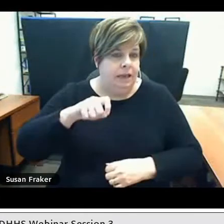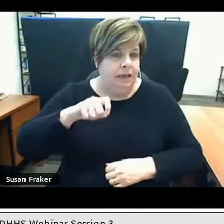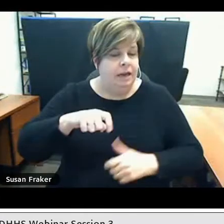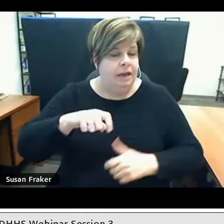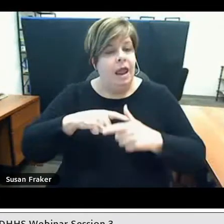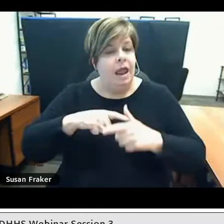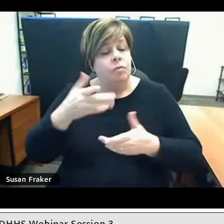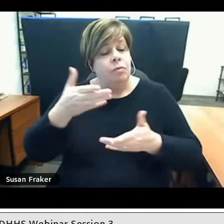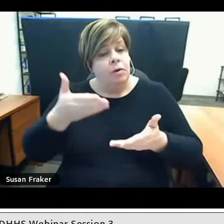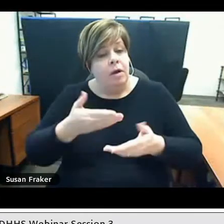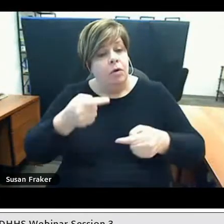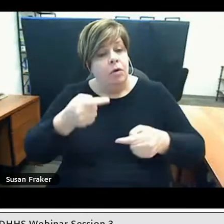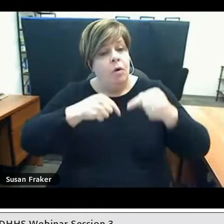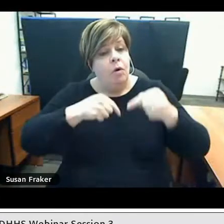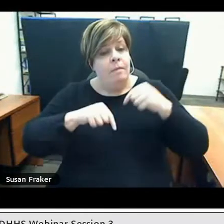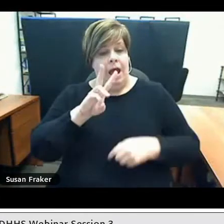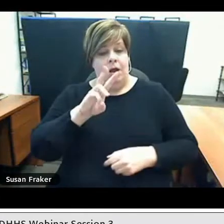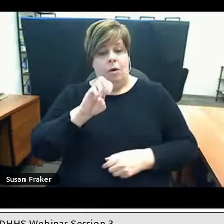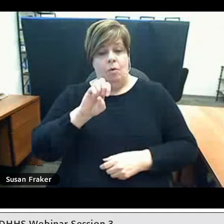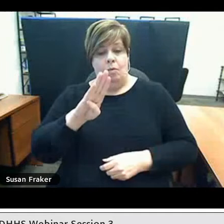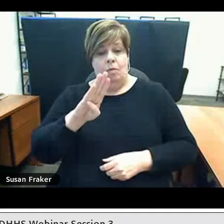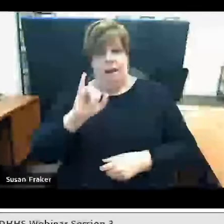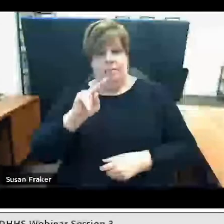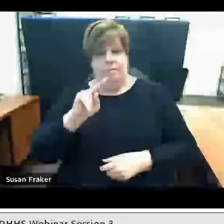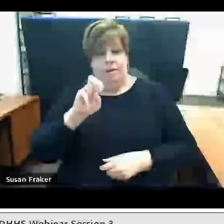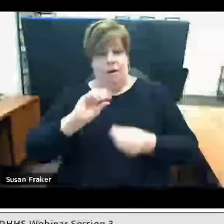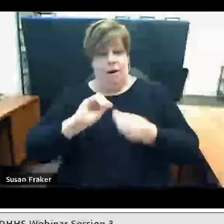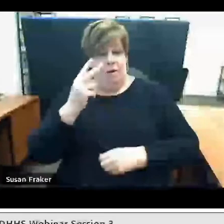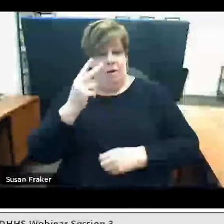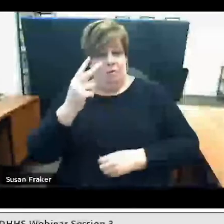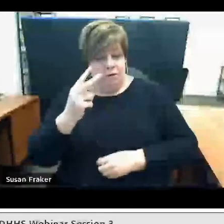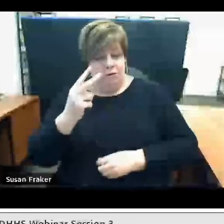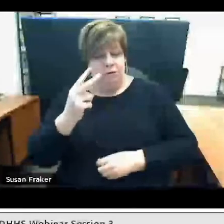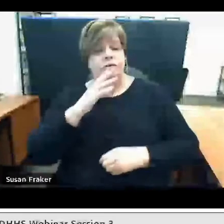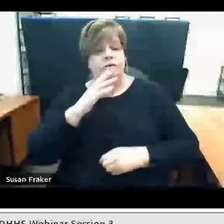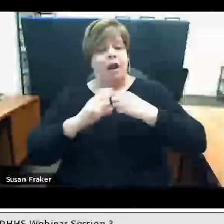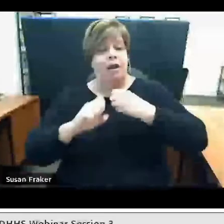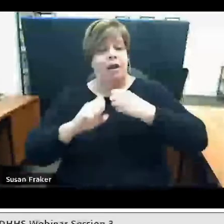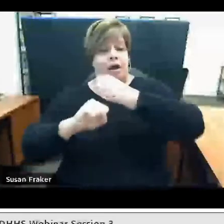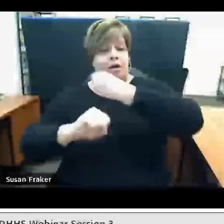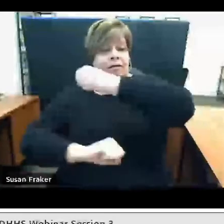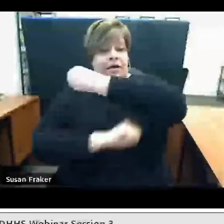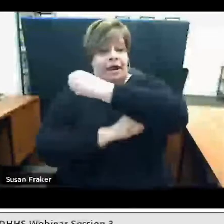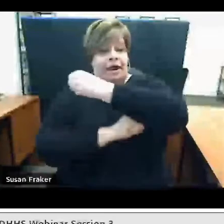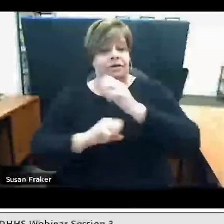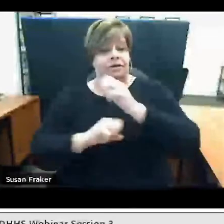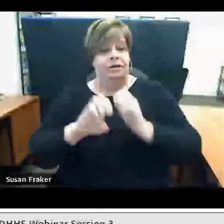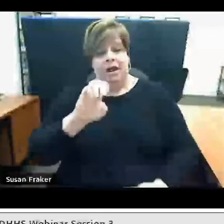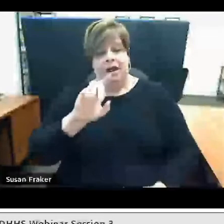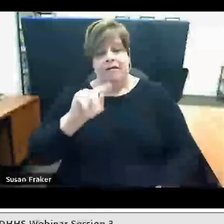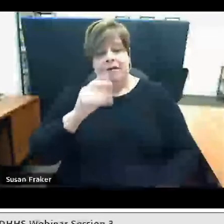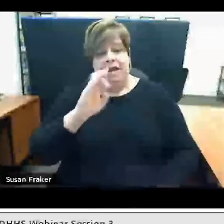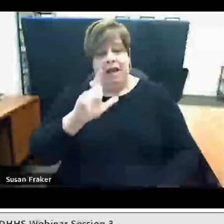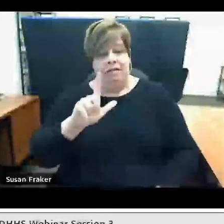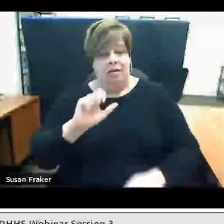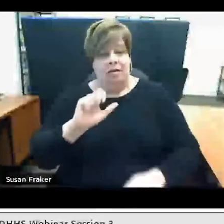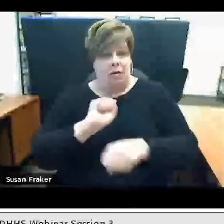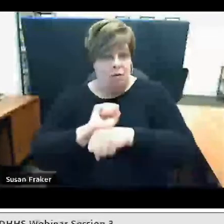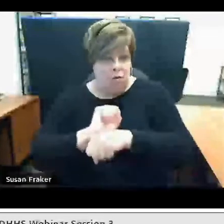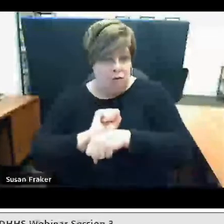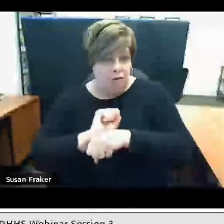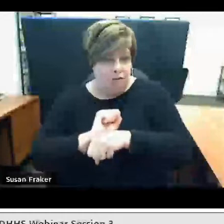number 2 and look at your Foundation for Ethical and Responsible Work. And so we put the link in this slide as well,